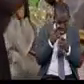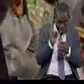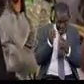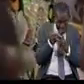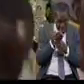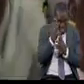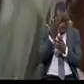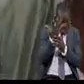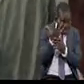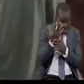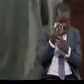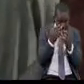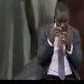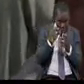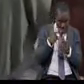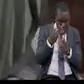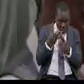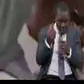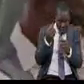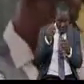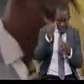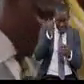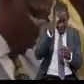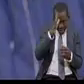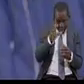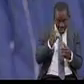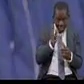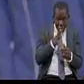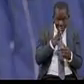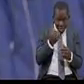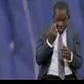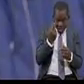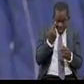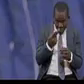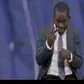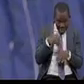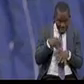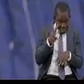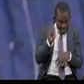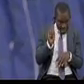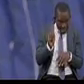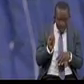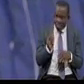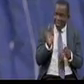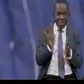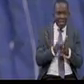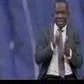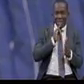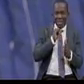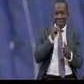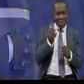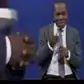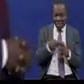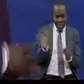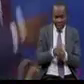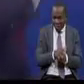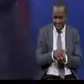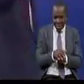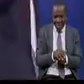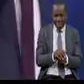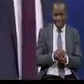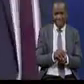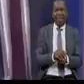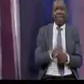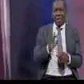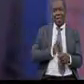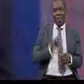is watching or not, that's not diligence. I said that to say this. The